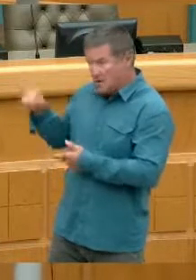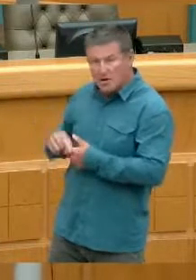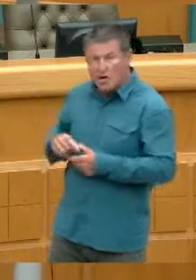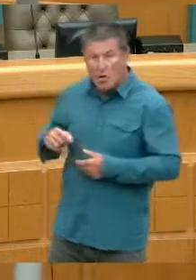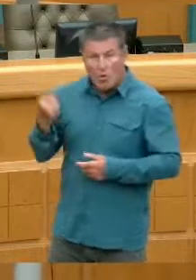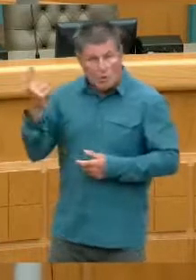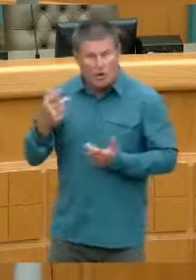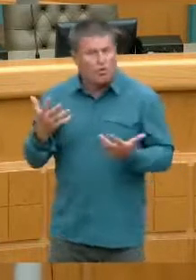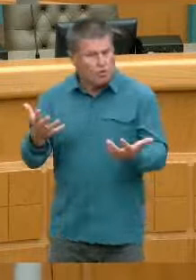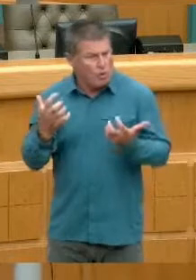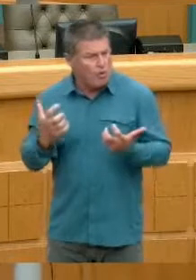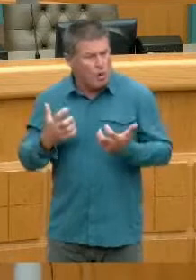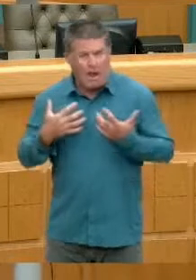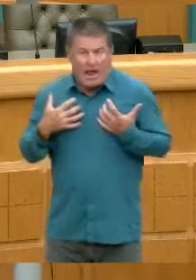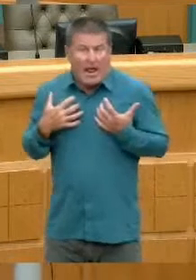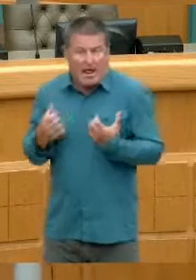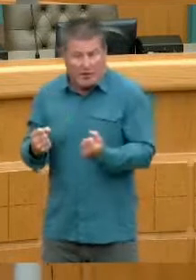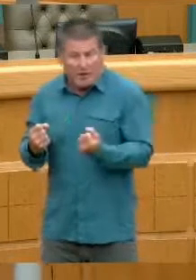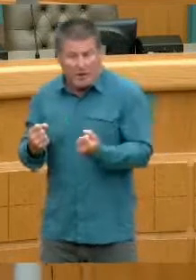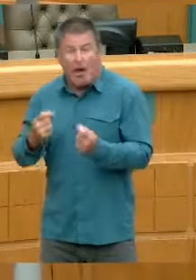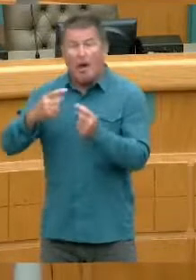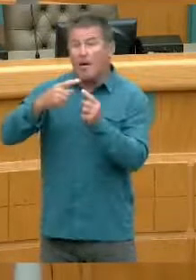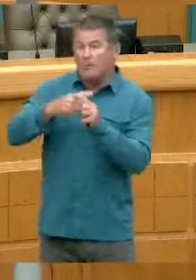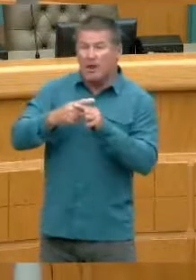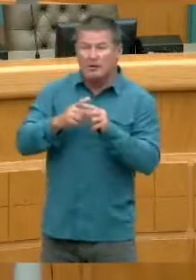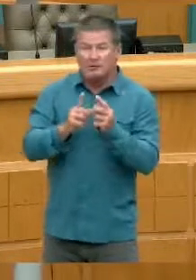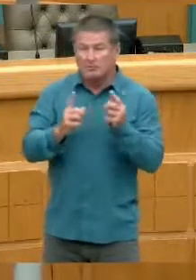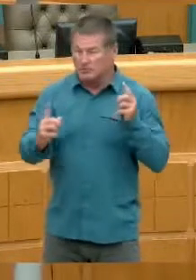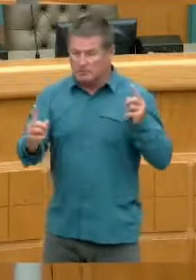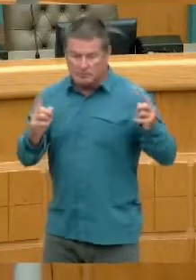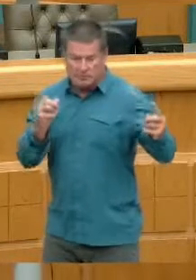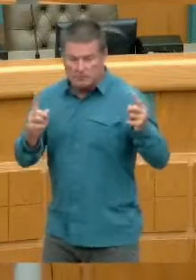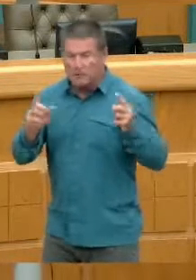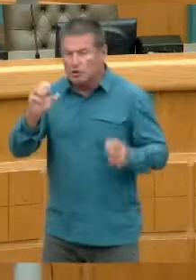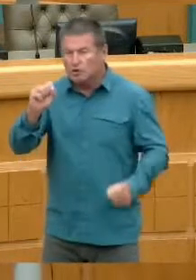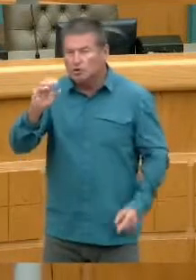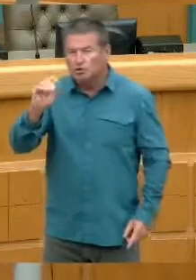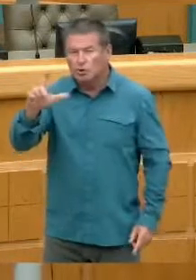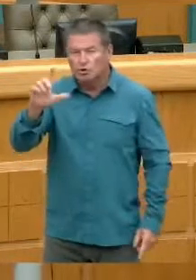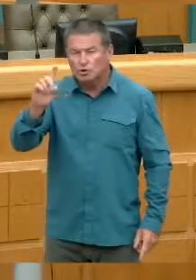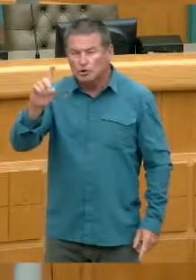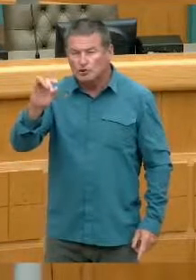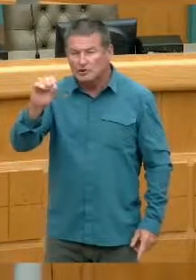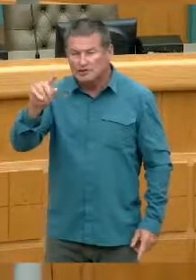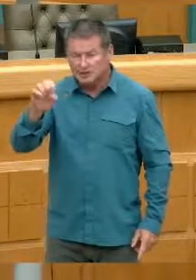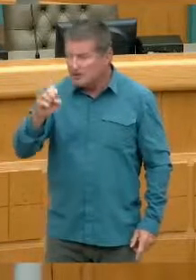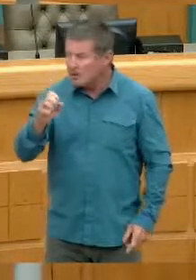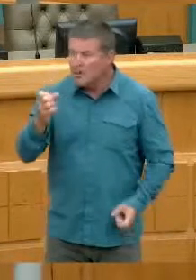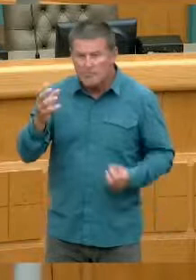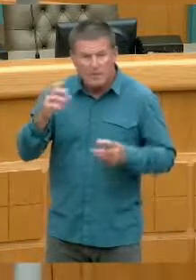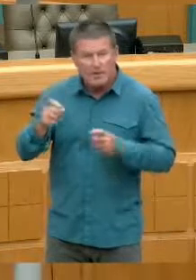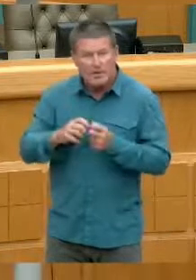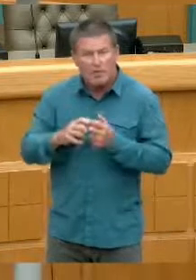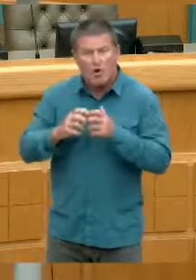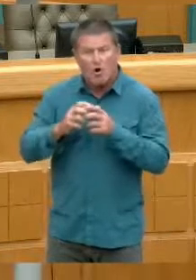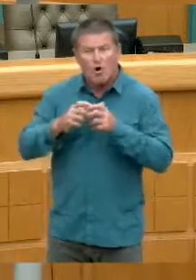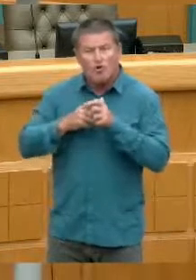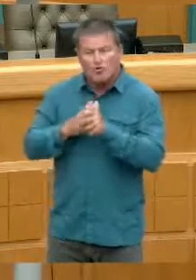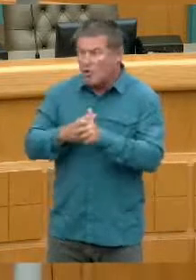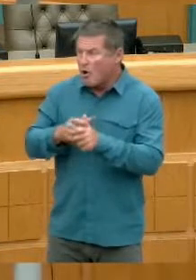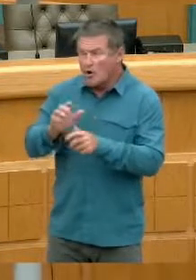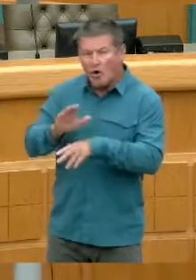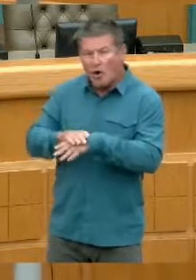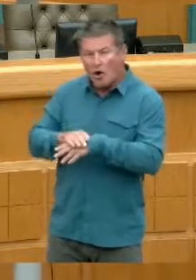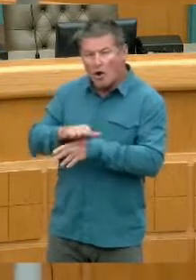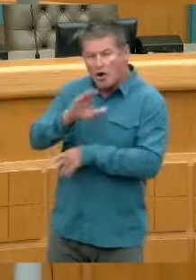but 2, we want to encourage social distancing. And what we notice is that there's a lot of people that utilize that bay frontage from Cole Park all the way